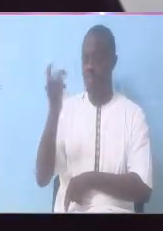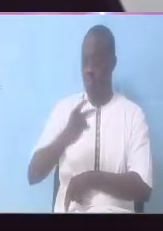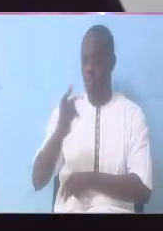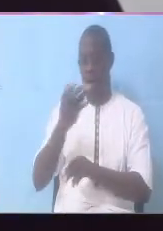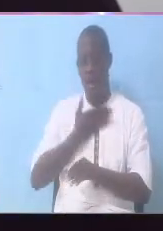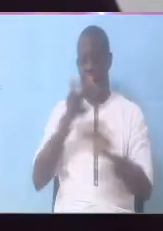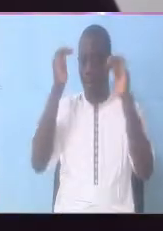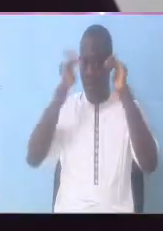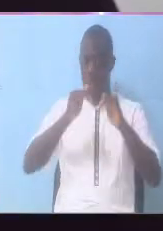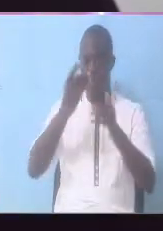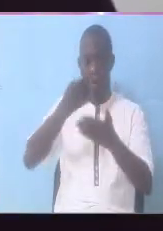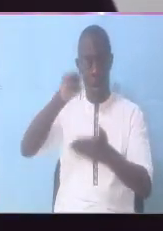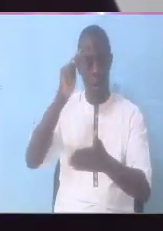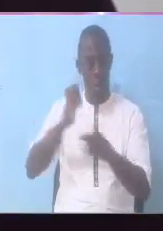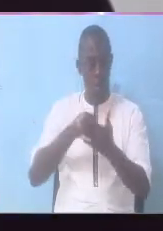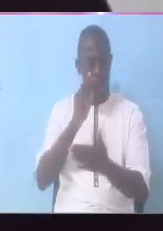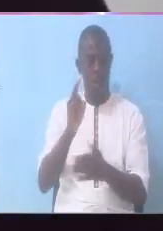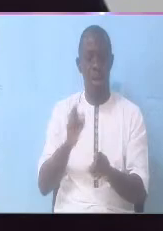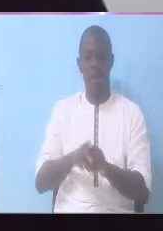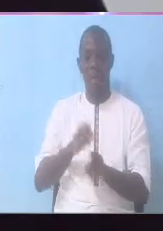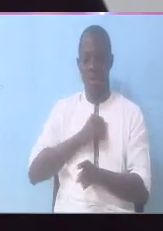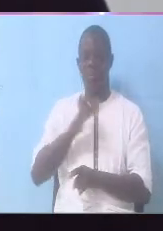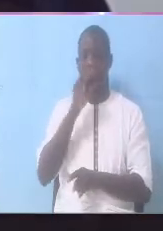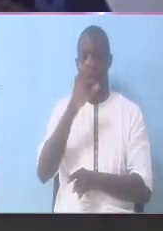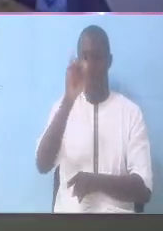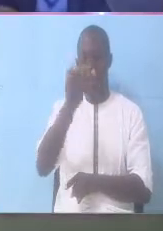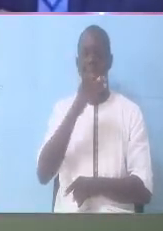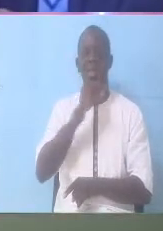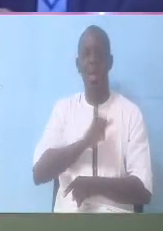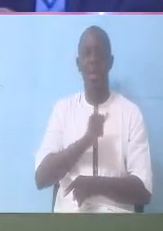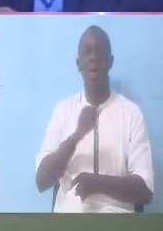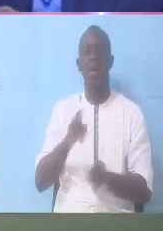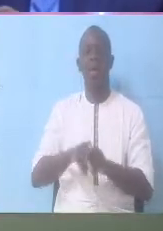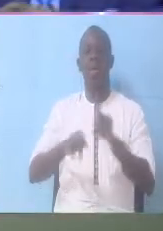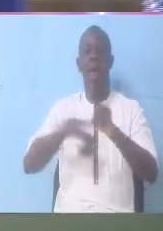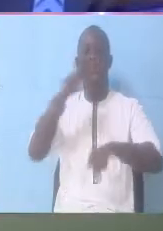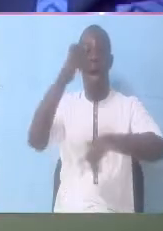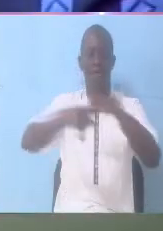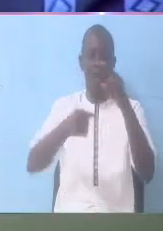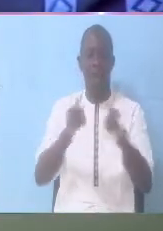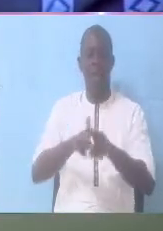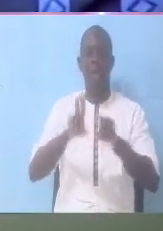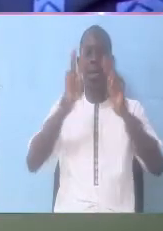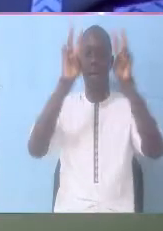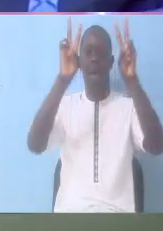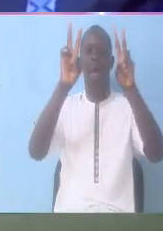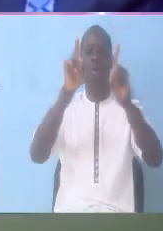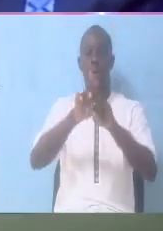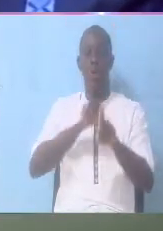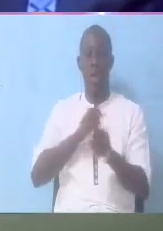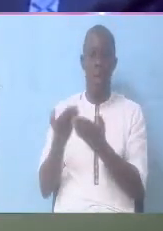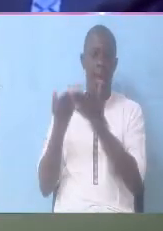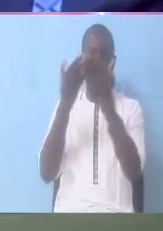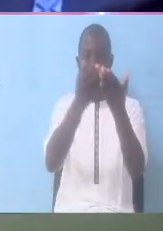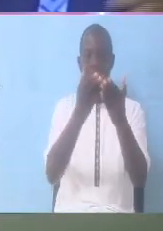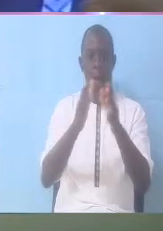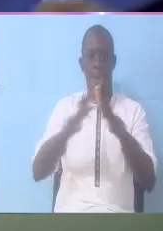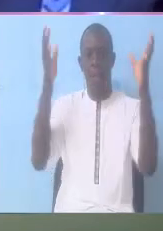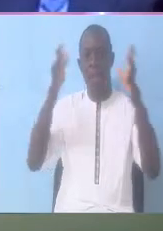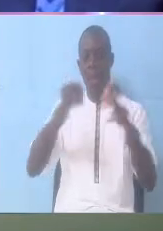Correct? Yes, sir. And immediately after that, Yaya Jame gave a big bag of